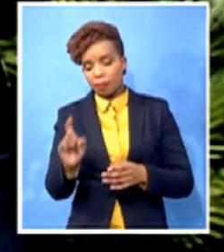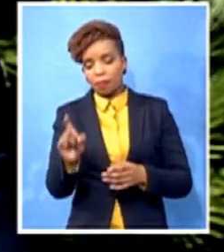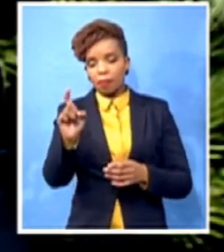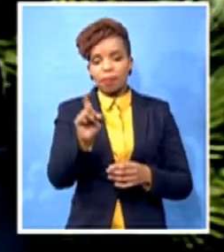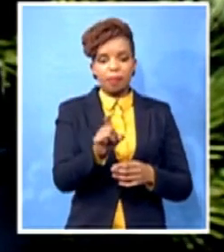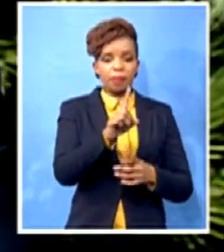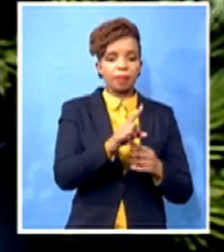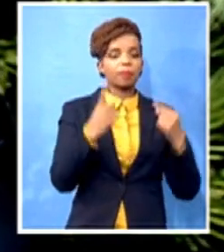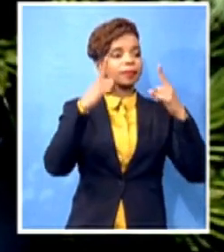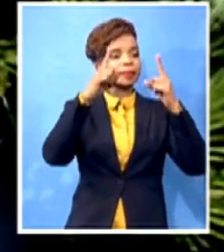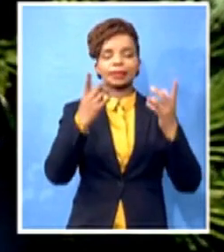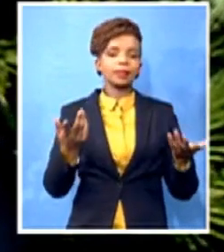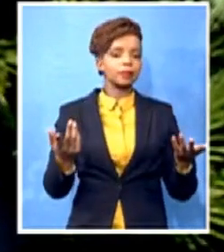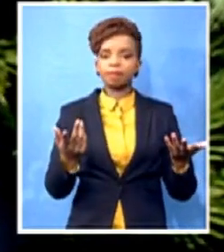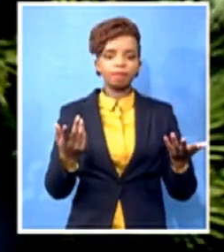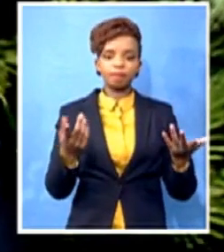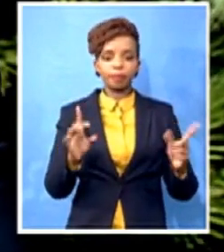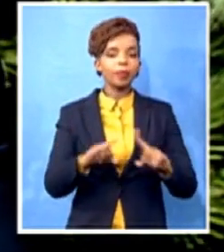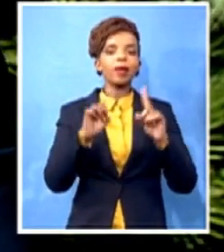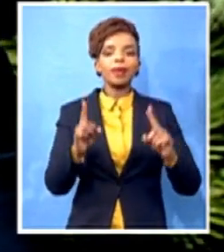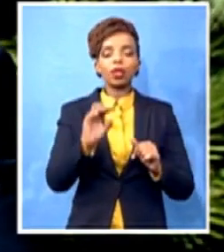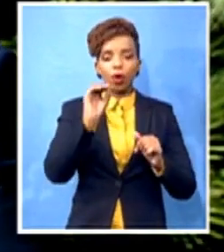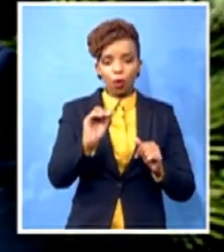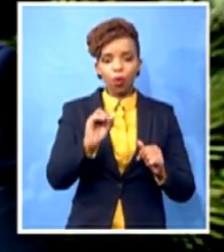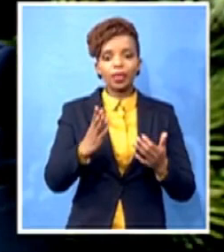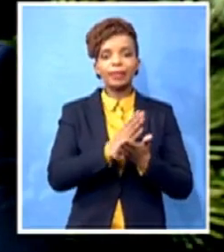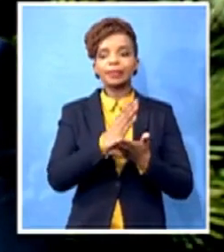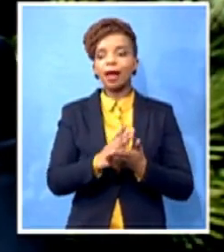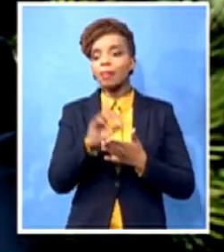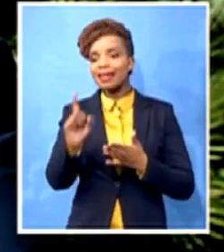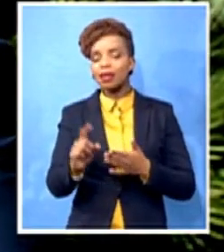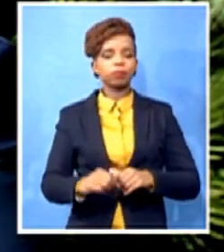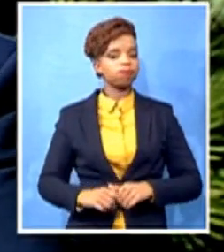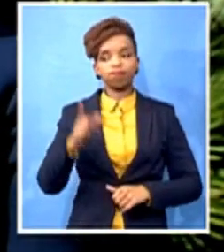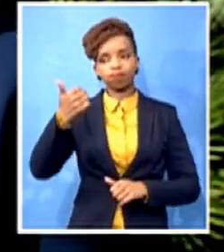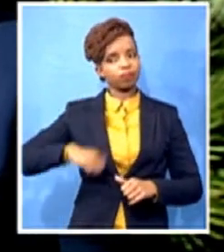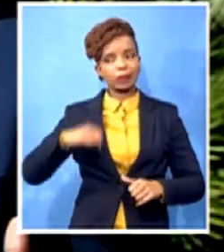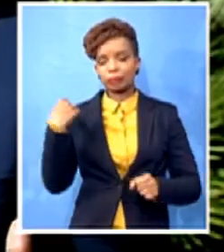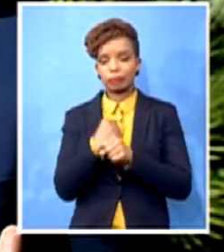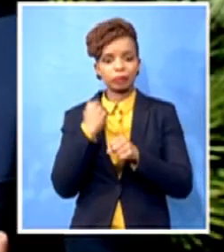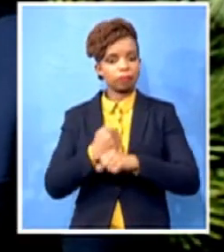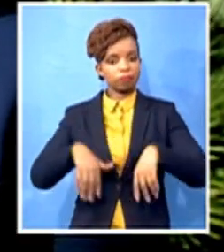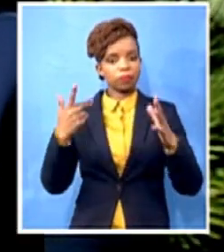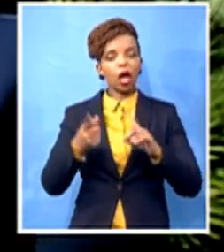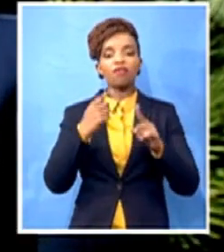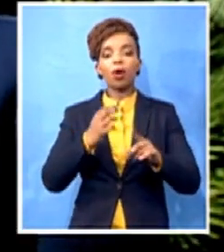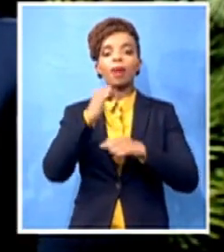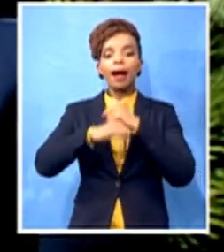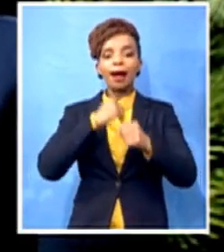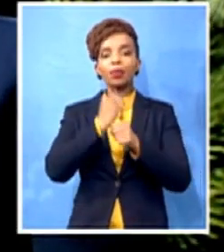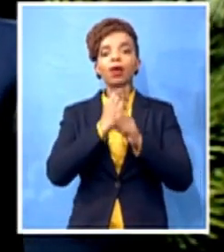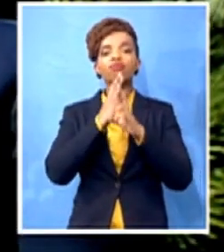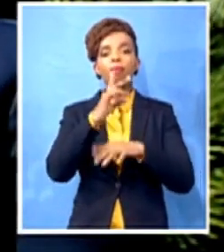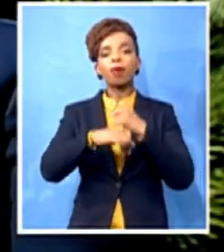which the municipality is underperforming in its annual report 2018-2019. And if you look at the mid-term report from last